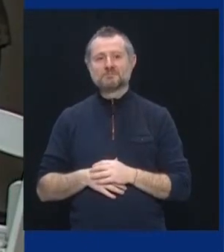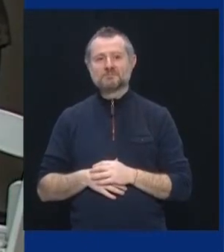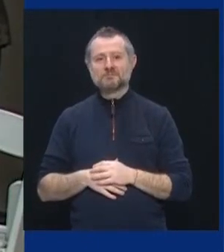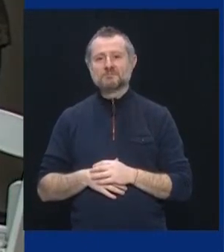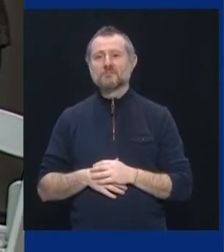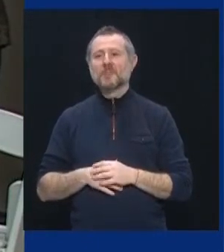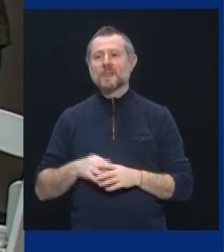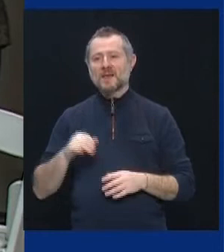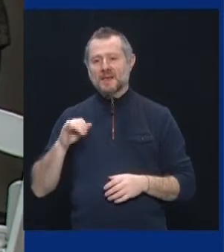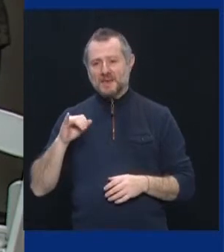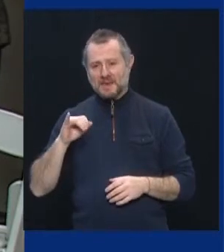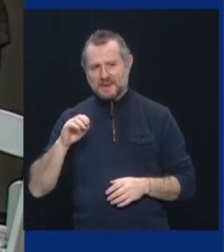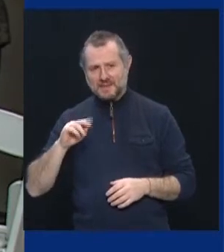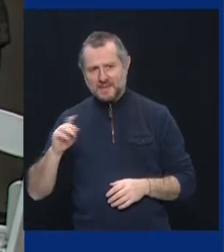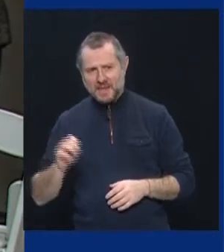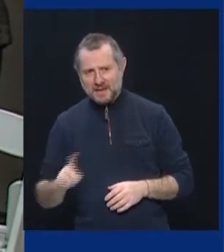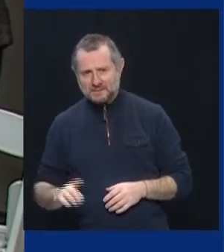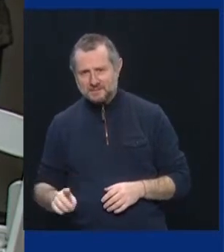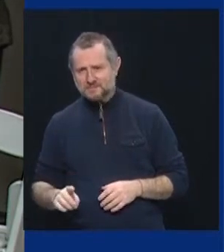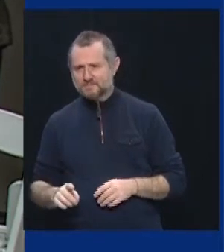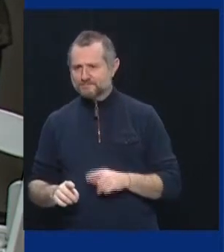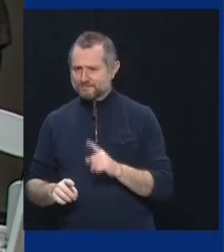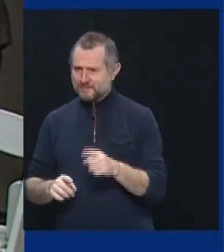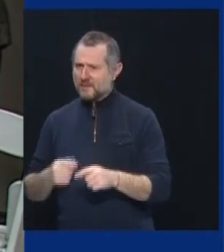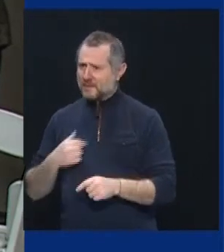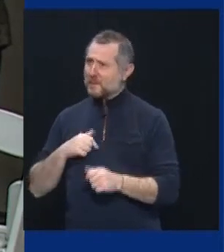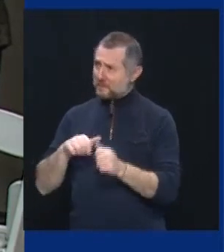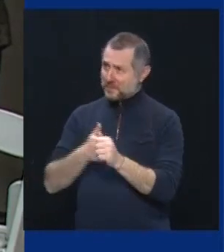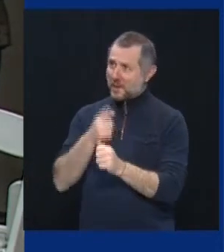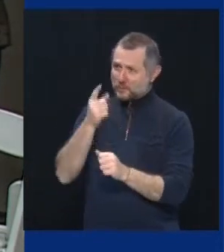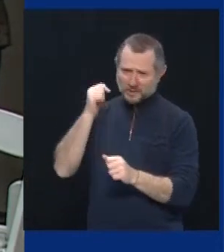Inez? Yes, I'm behind you. You may be the